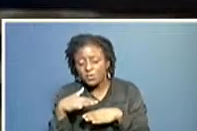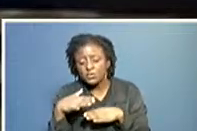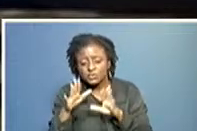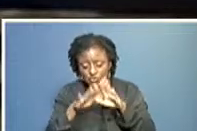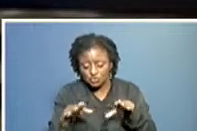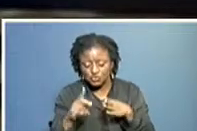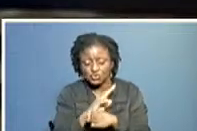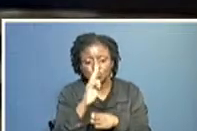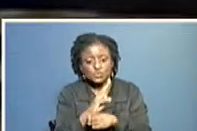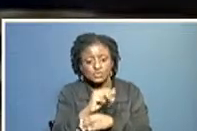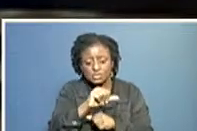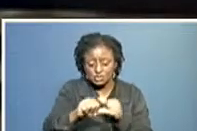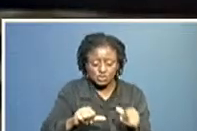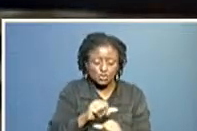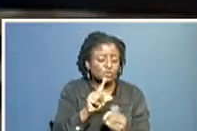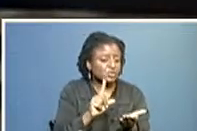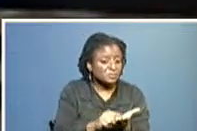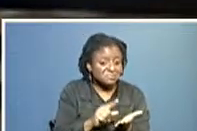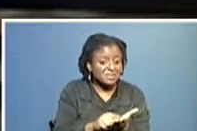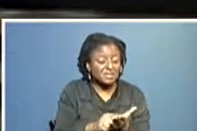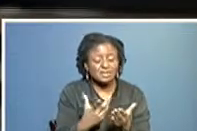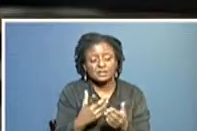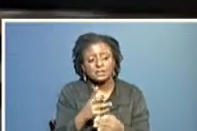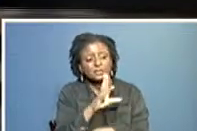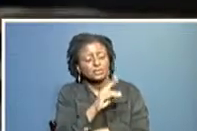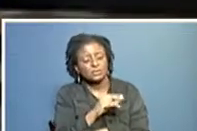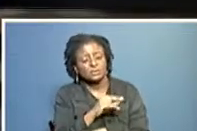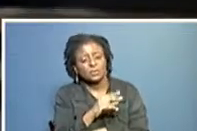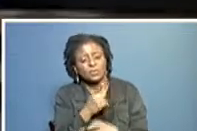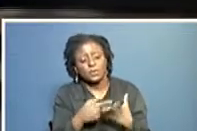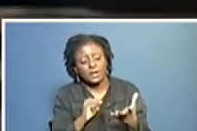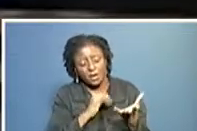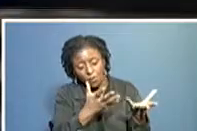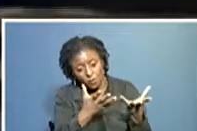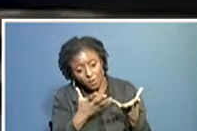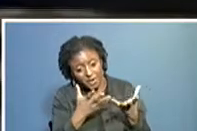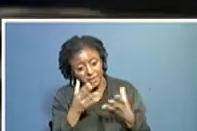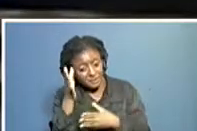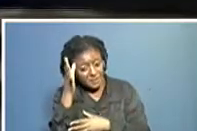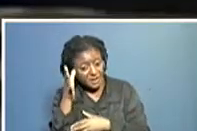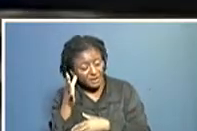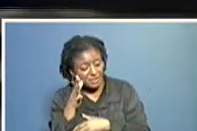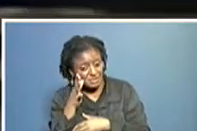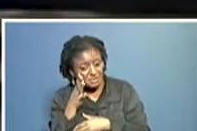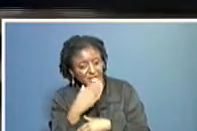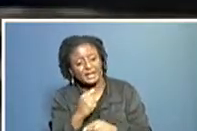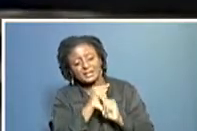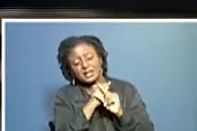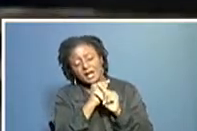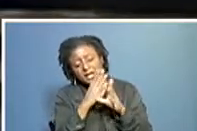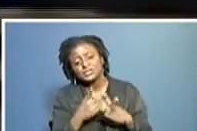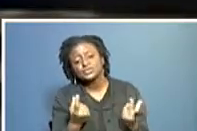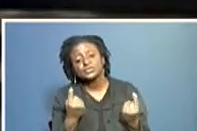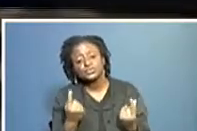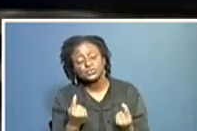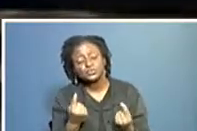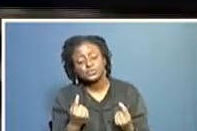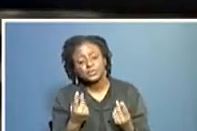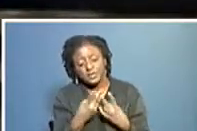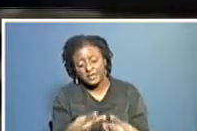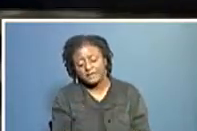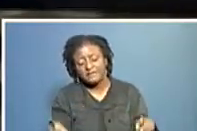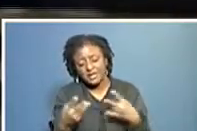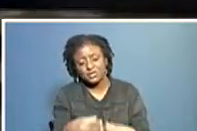social media platforms. No, what I want parents and guardians to do is to value